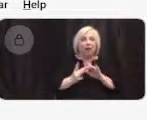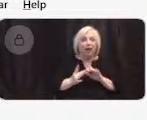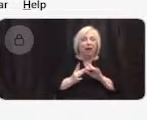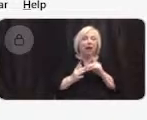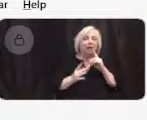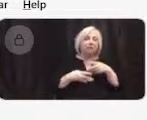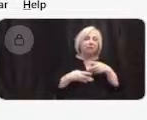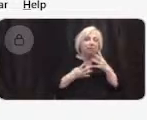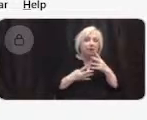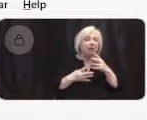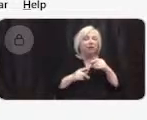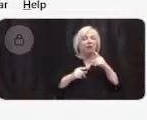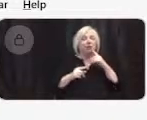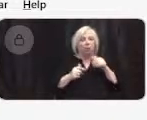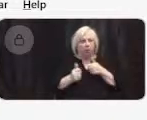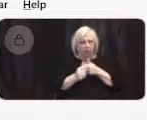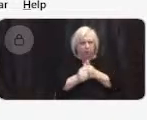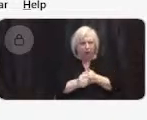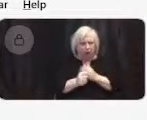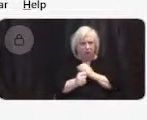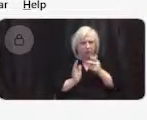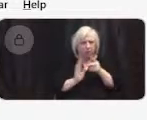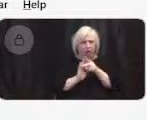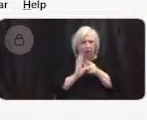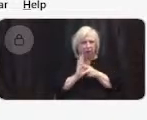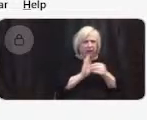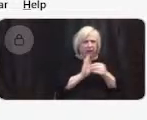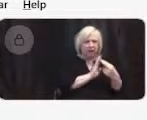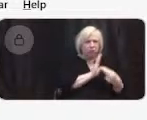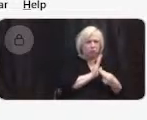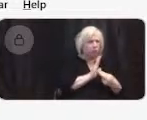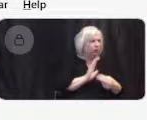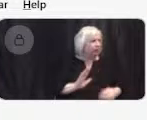make sure we're following our policies and rules.